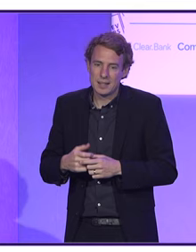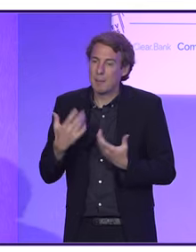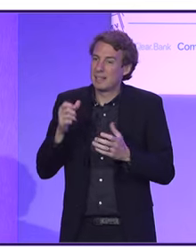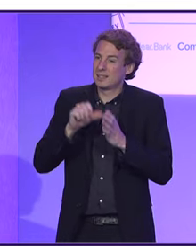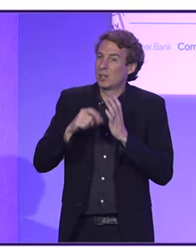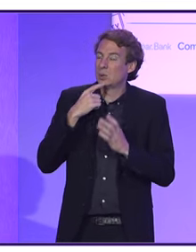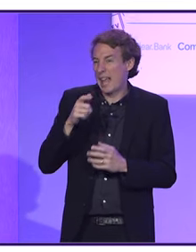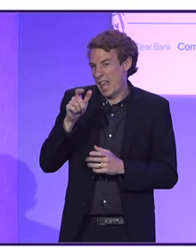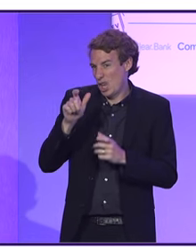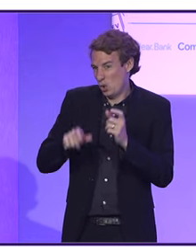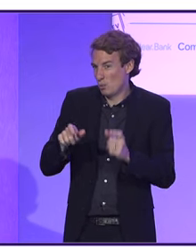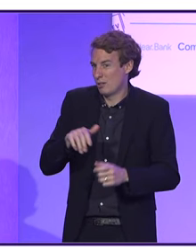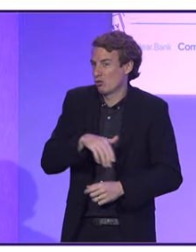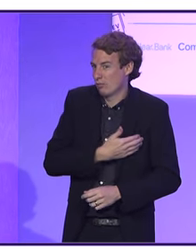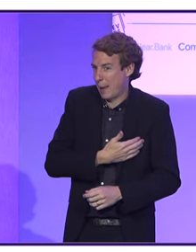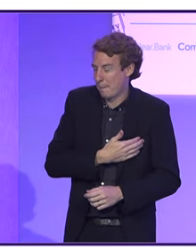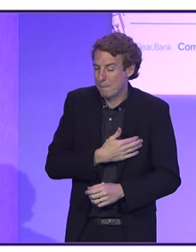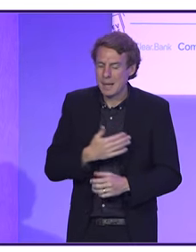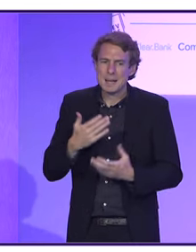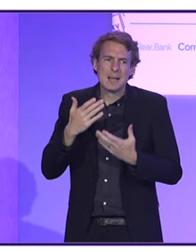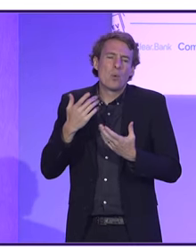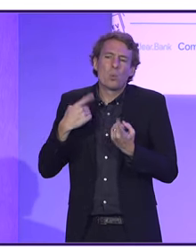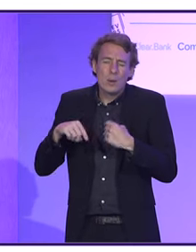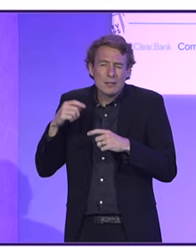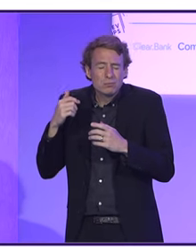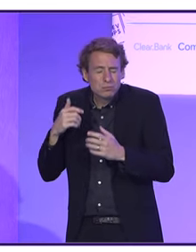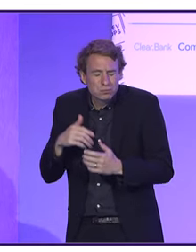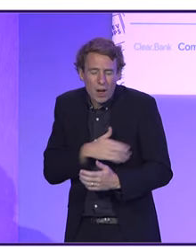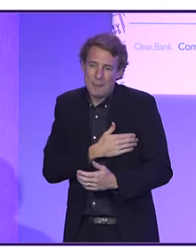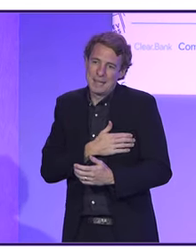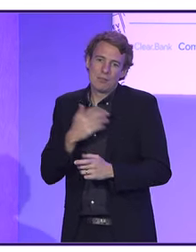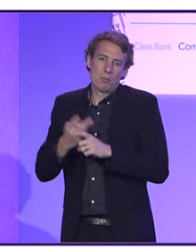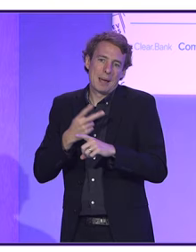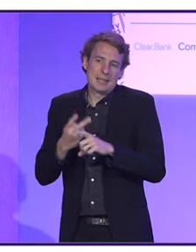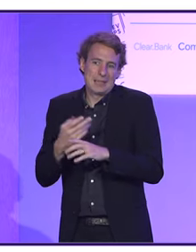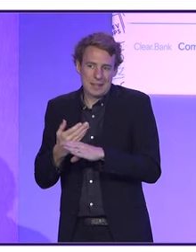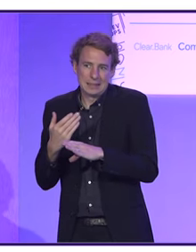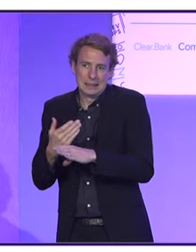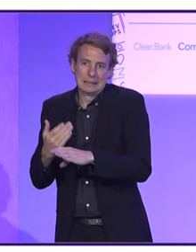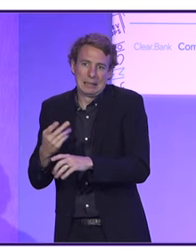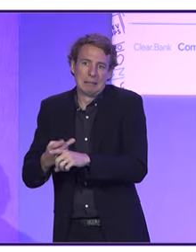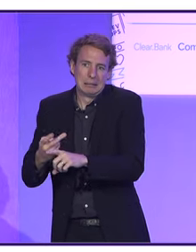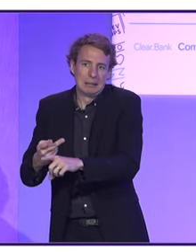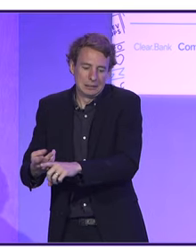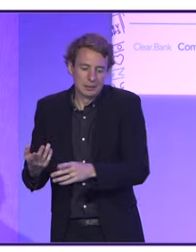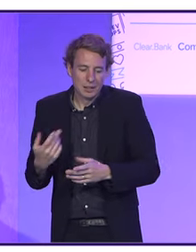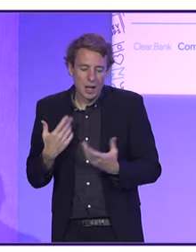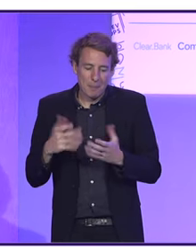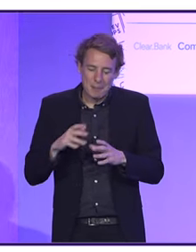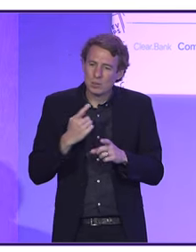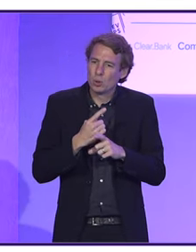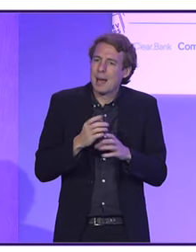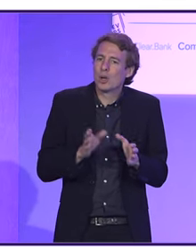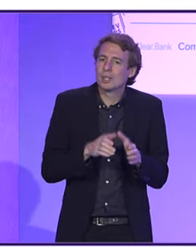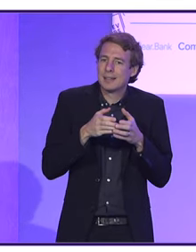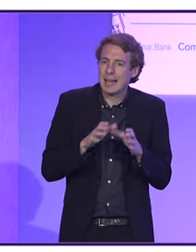on stage. Please don't do repetitive tasks. Humans are rubbish. And after that point, we moved through containers. I think I might